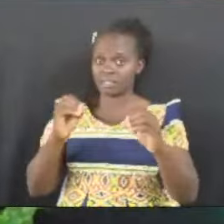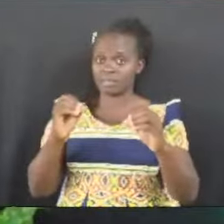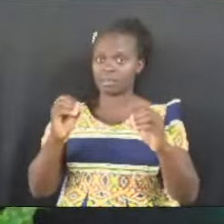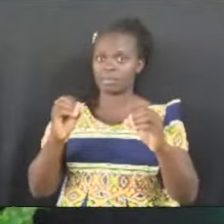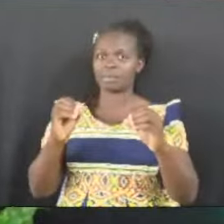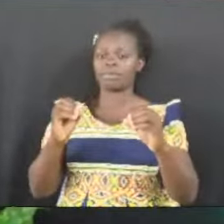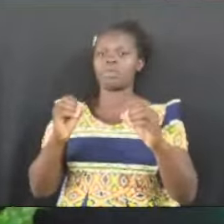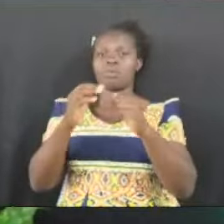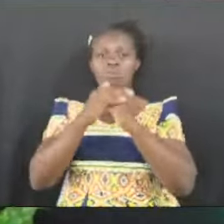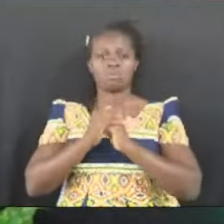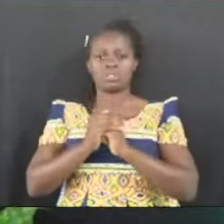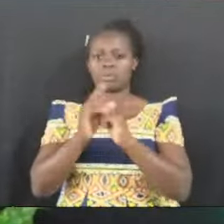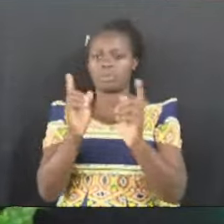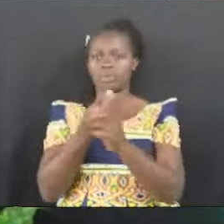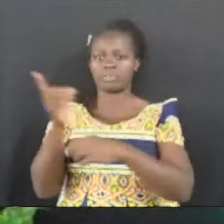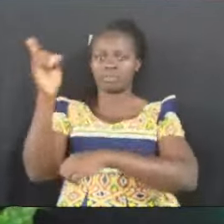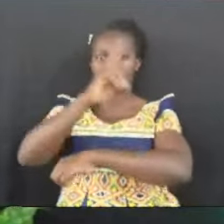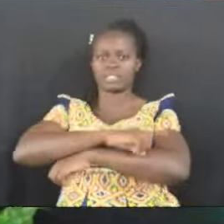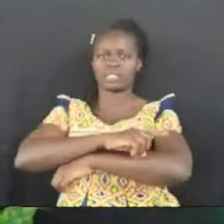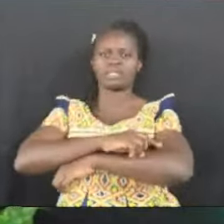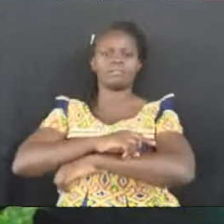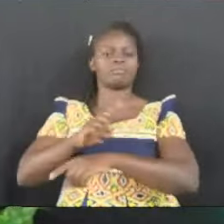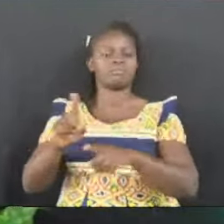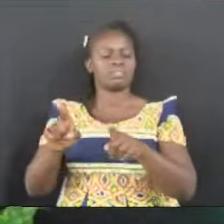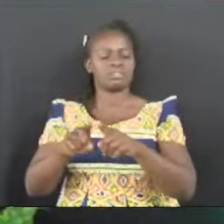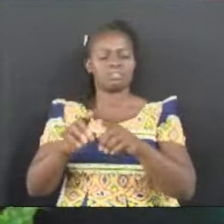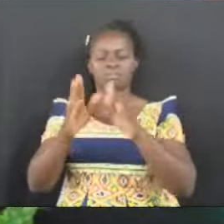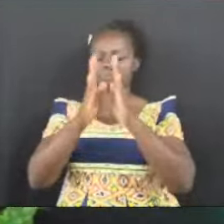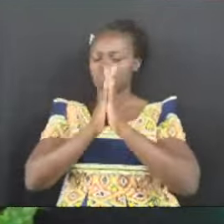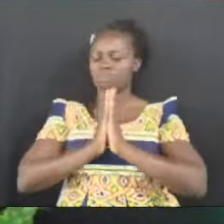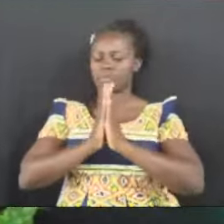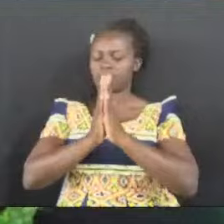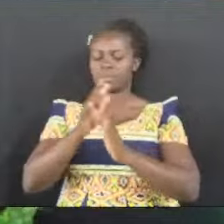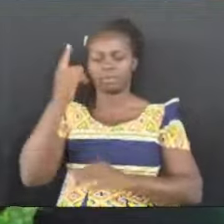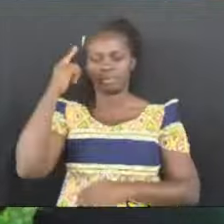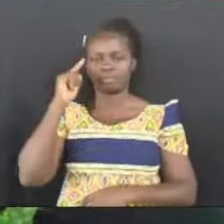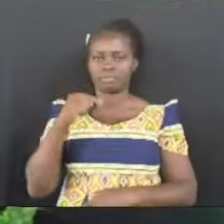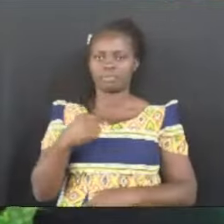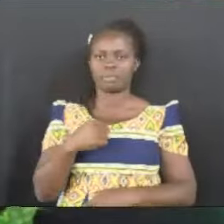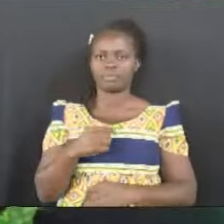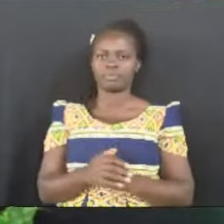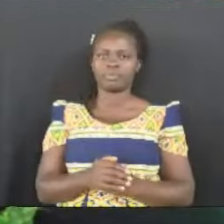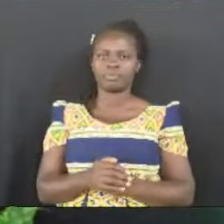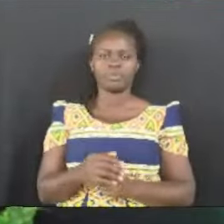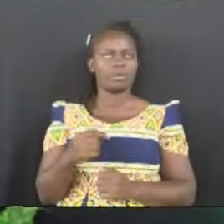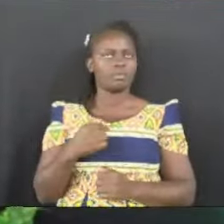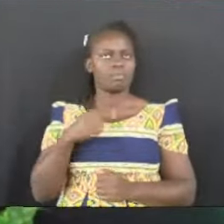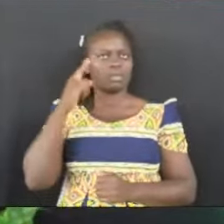So I am very humbled, and I promise the Lord